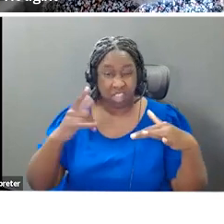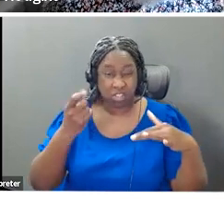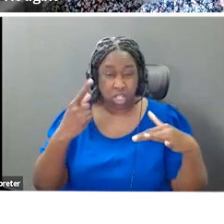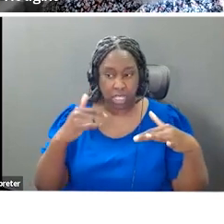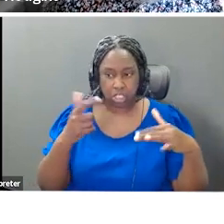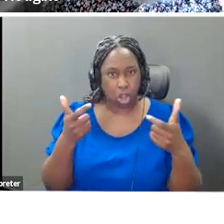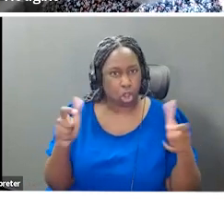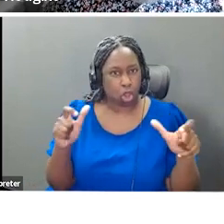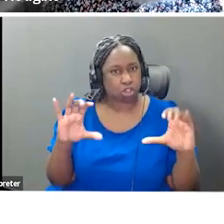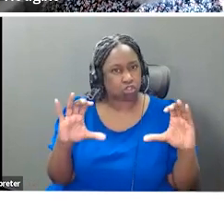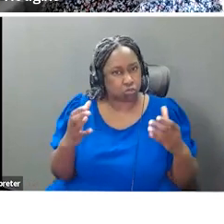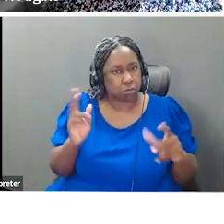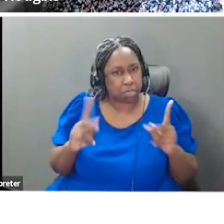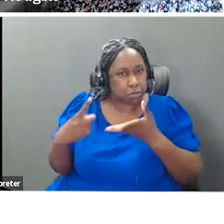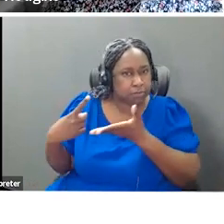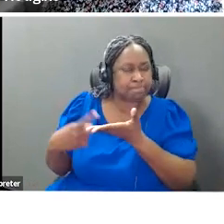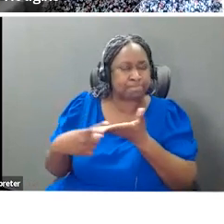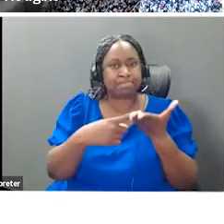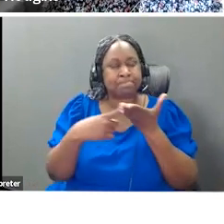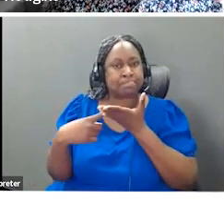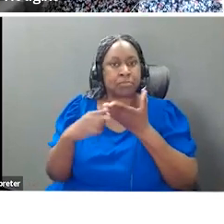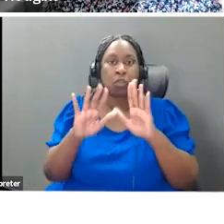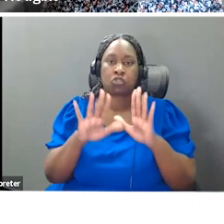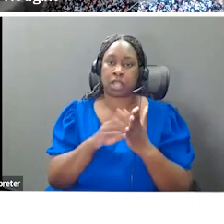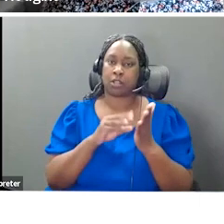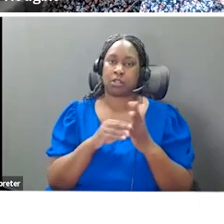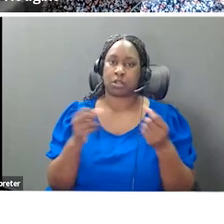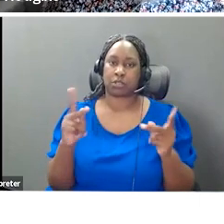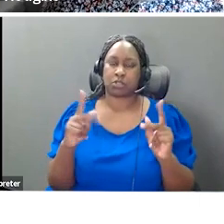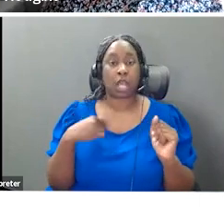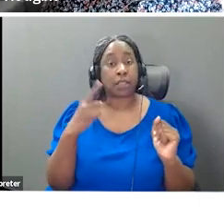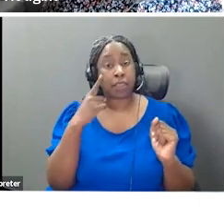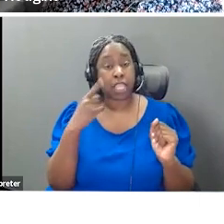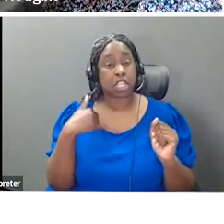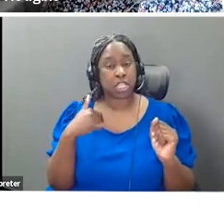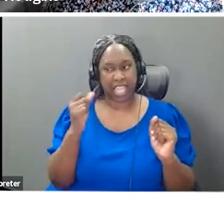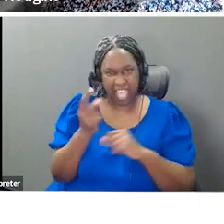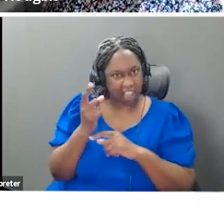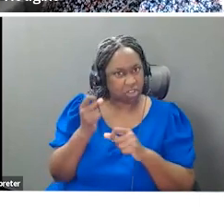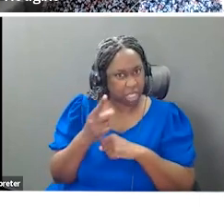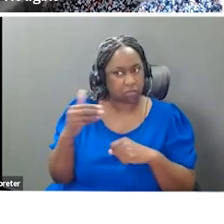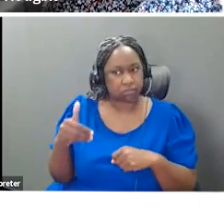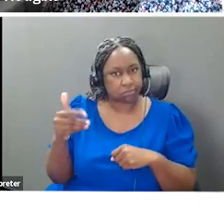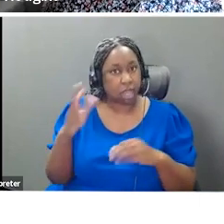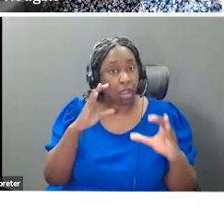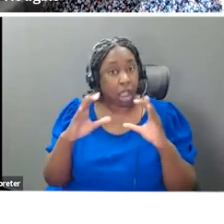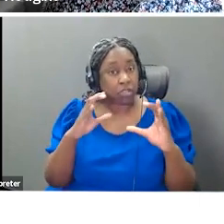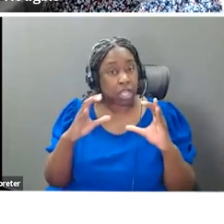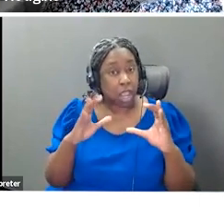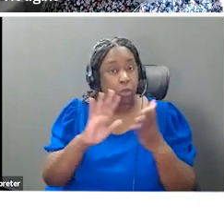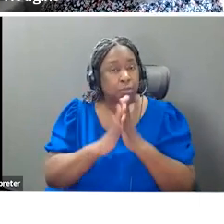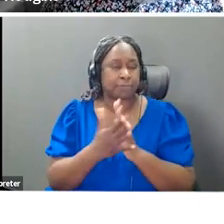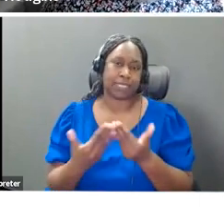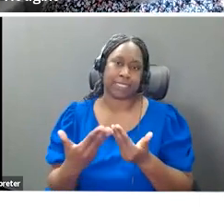internally. And so it's a great learning opportunity because, I think that as we keep doing this year after year, those conversations will become easier